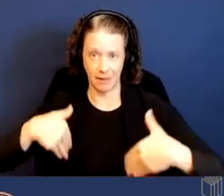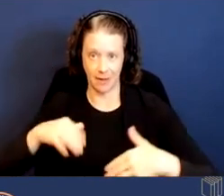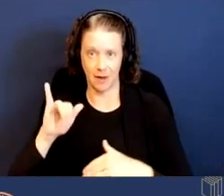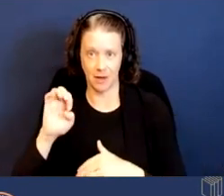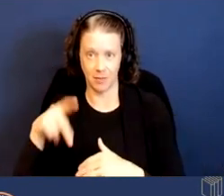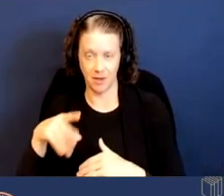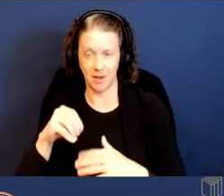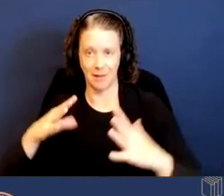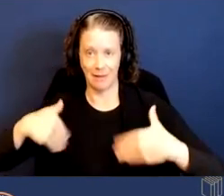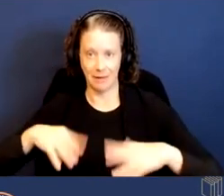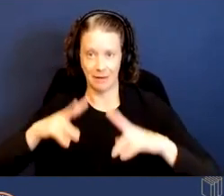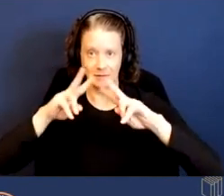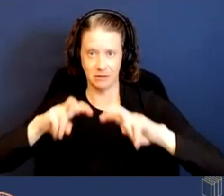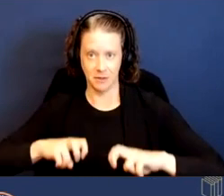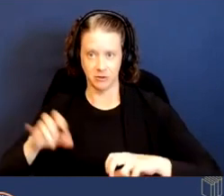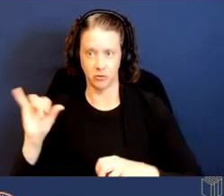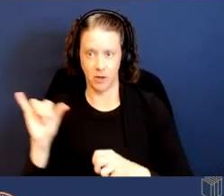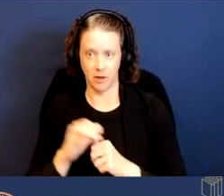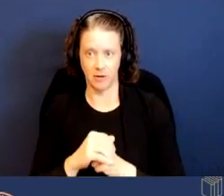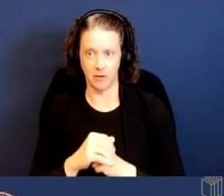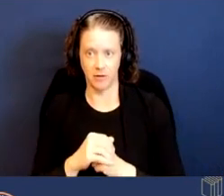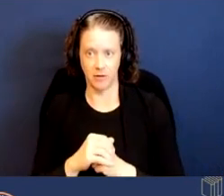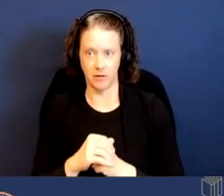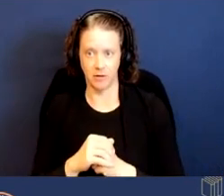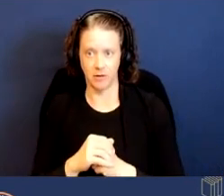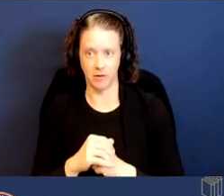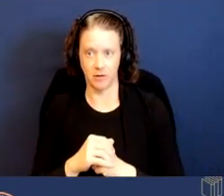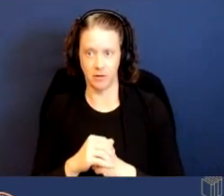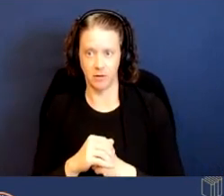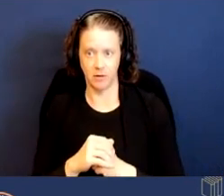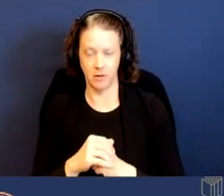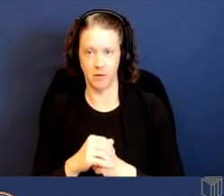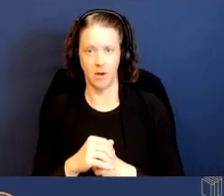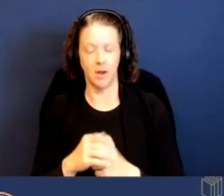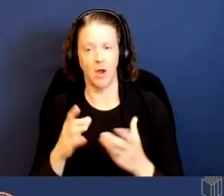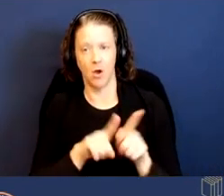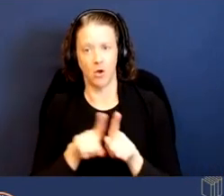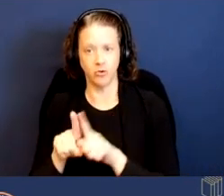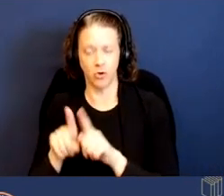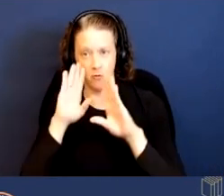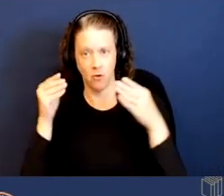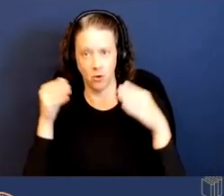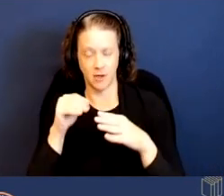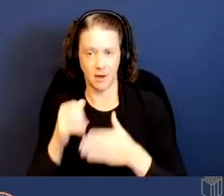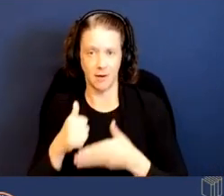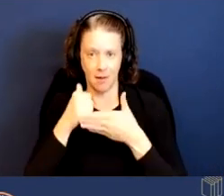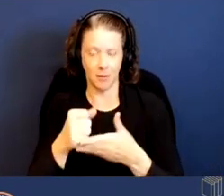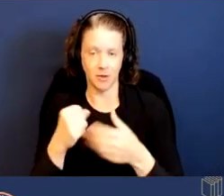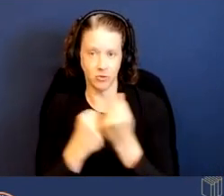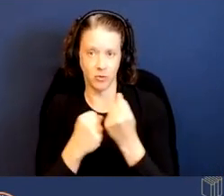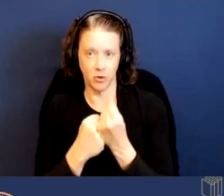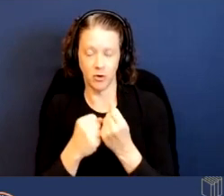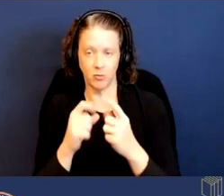late assessments as well. And so part of our monitoring will be focusing and helping support and providing oversight, of